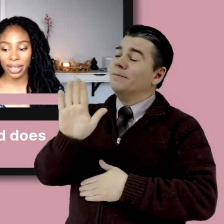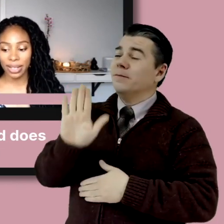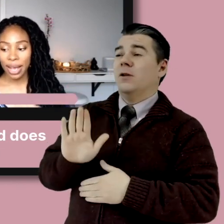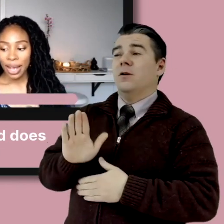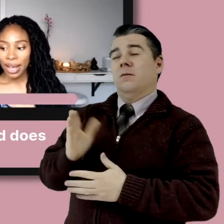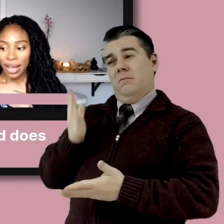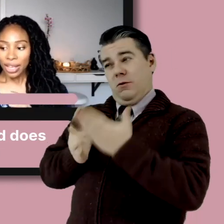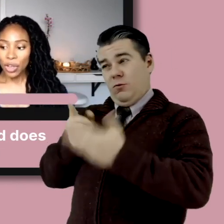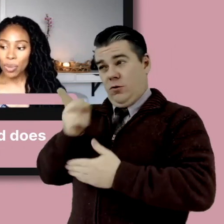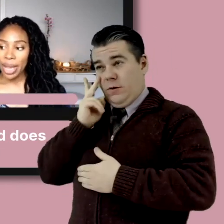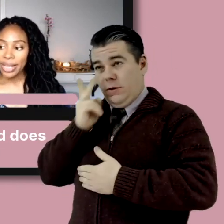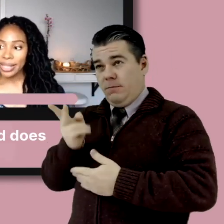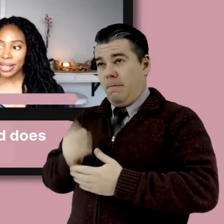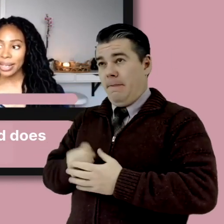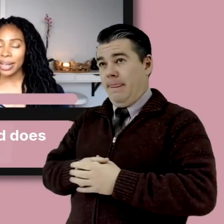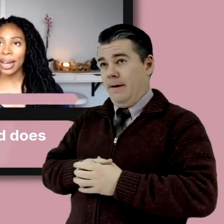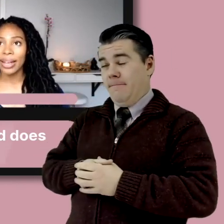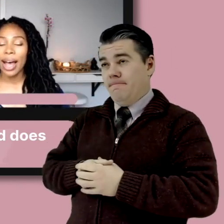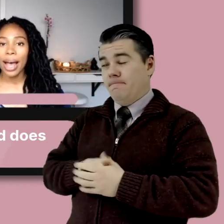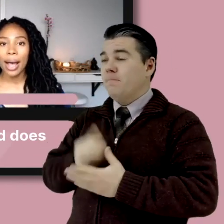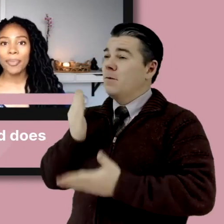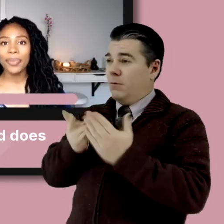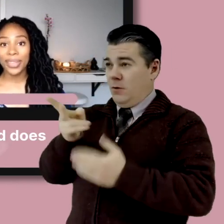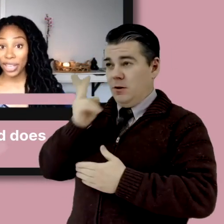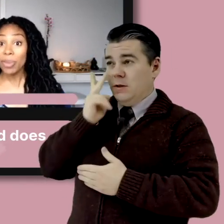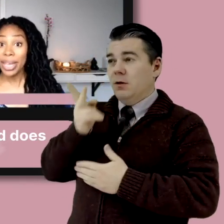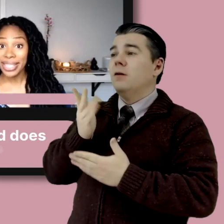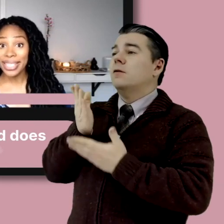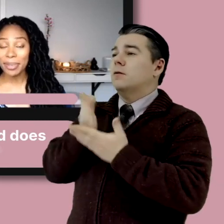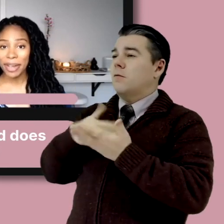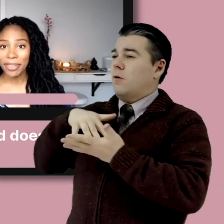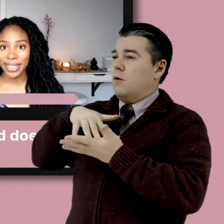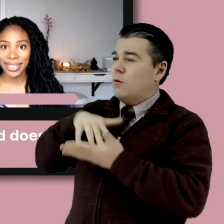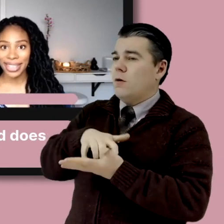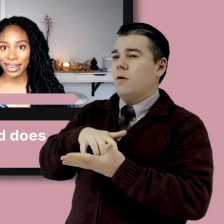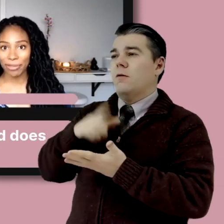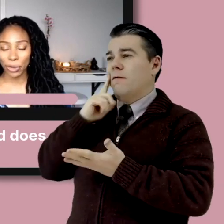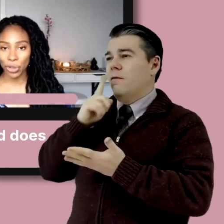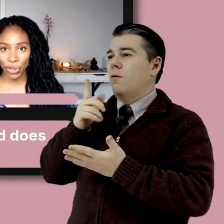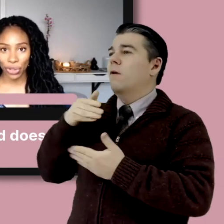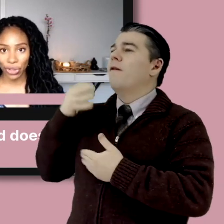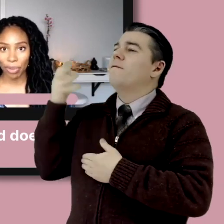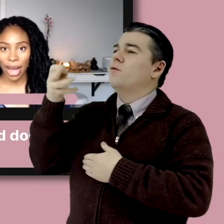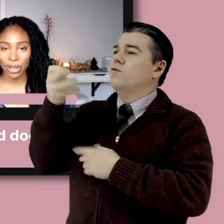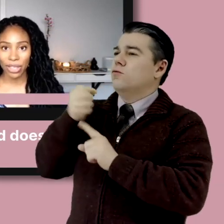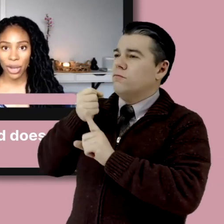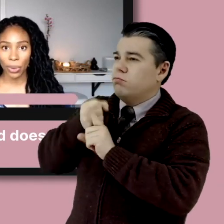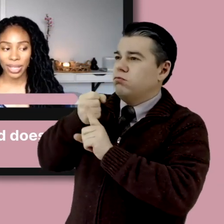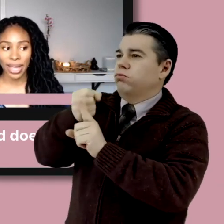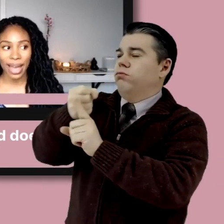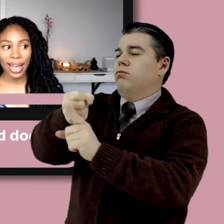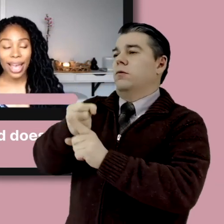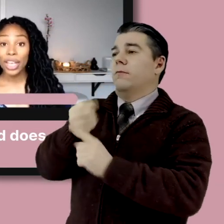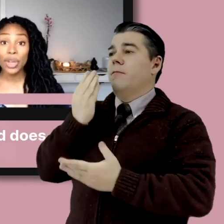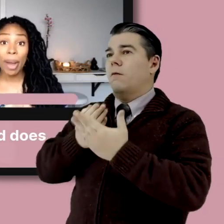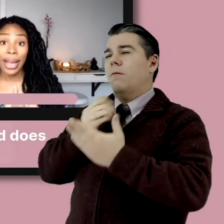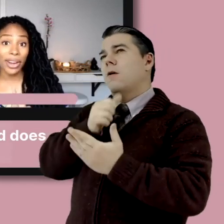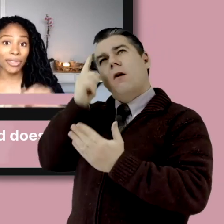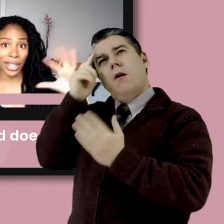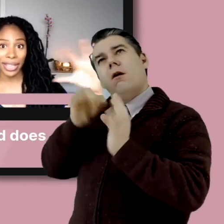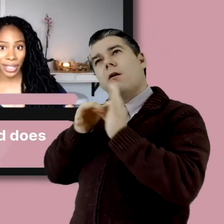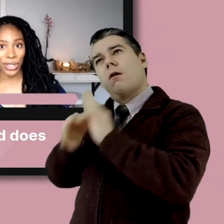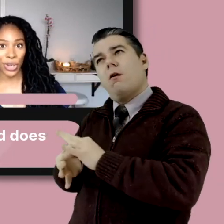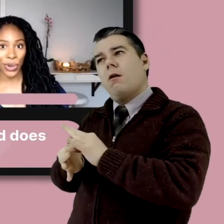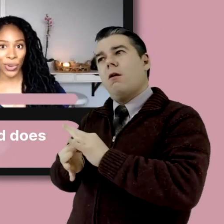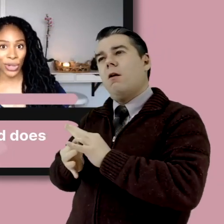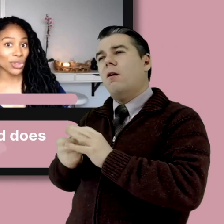deal is you may see some deficits in future milestones that you might not have